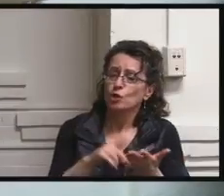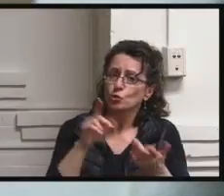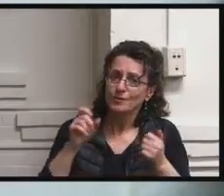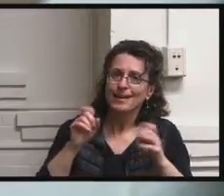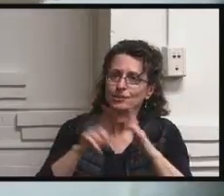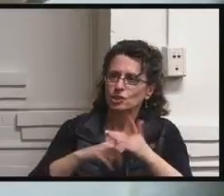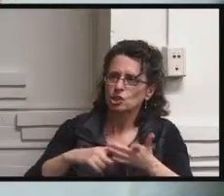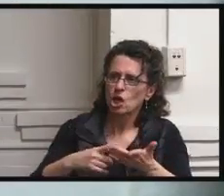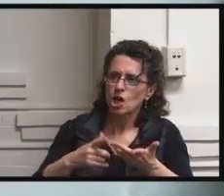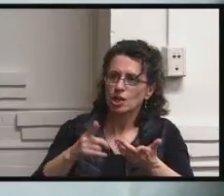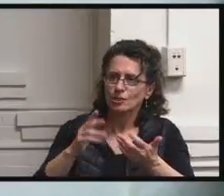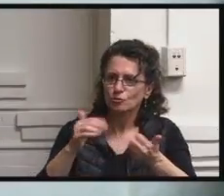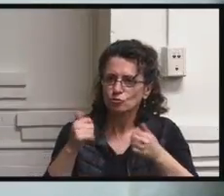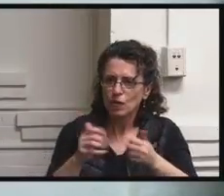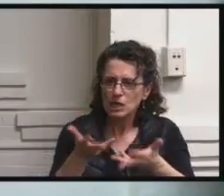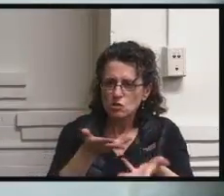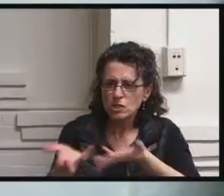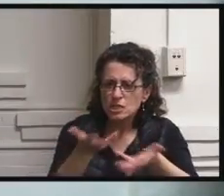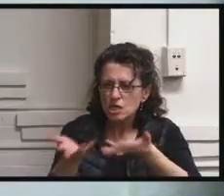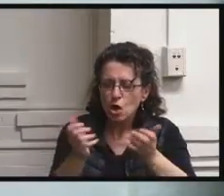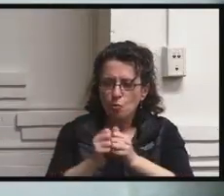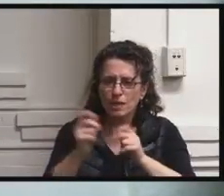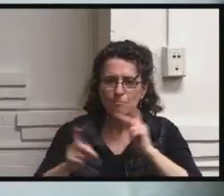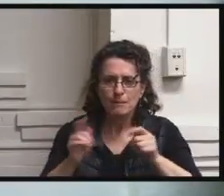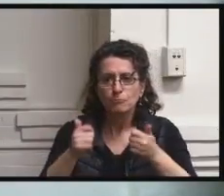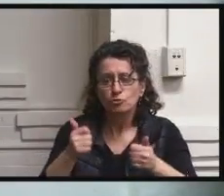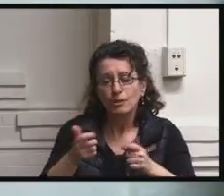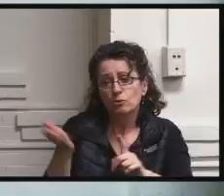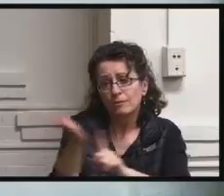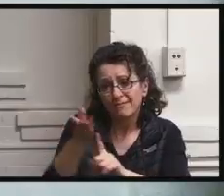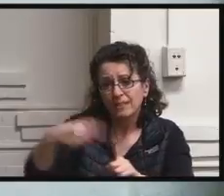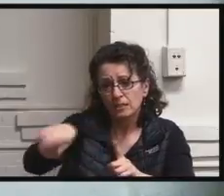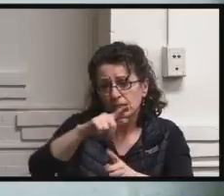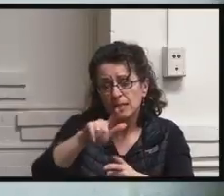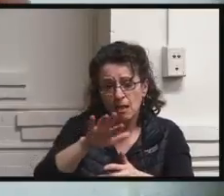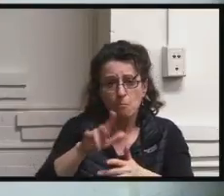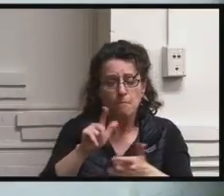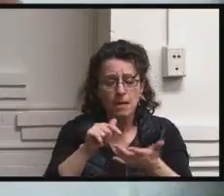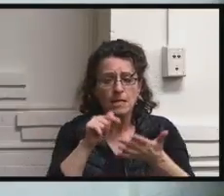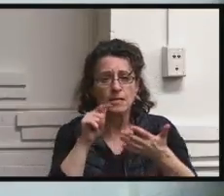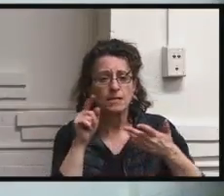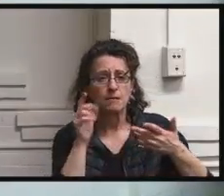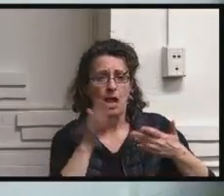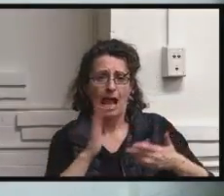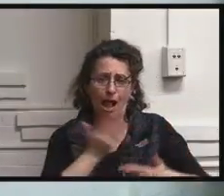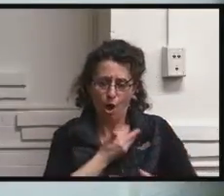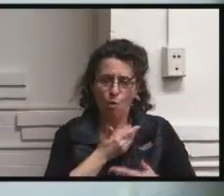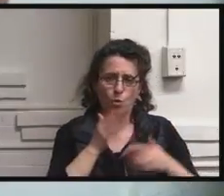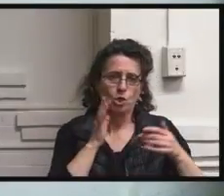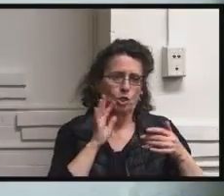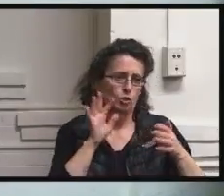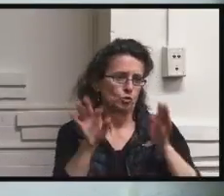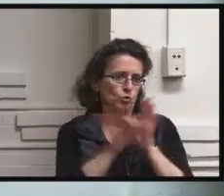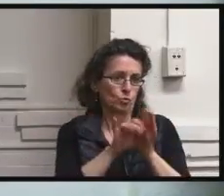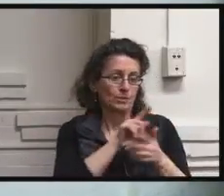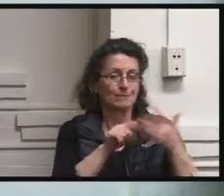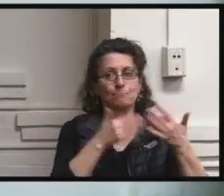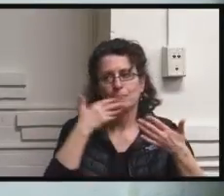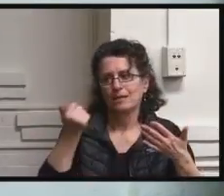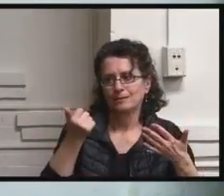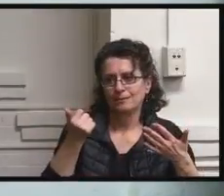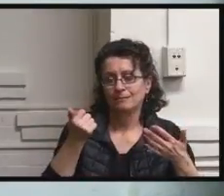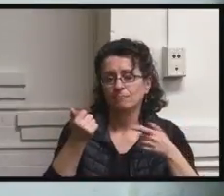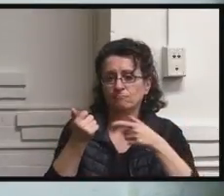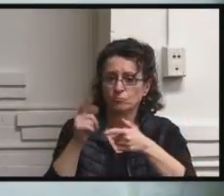this is the right way to go ahead. And I mean, that's what is just the town's person and voter I'd look